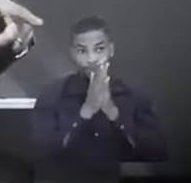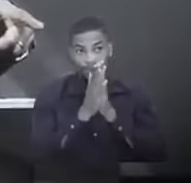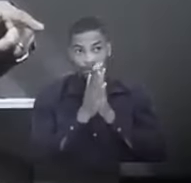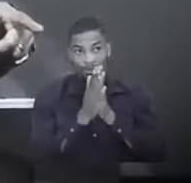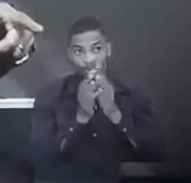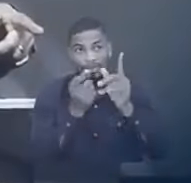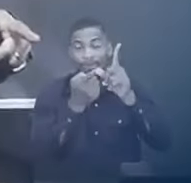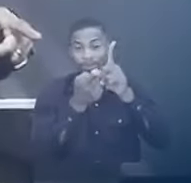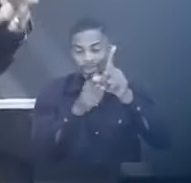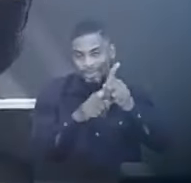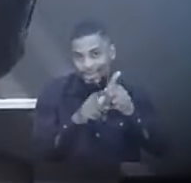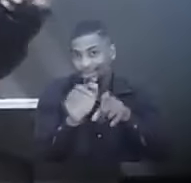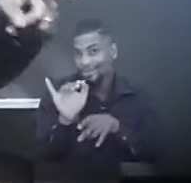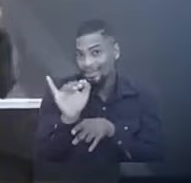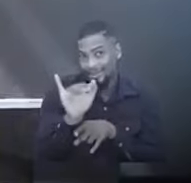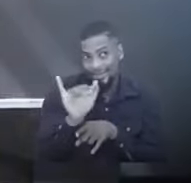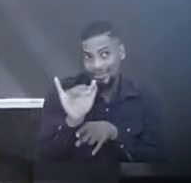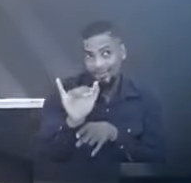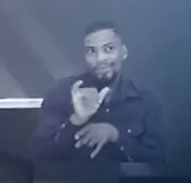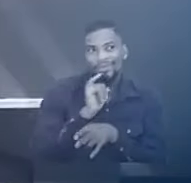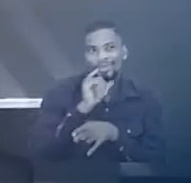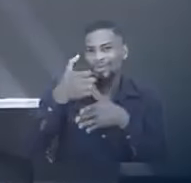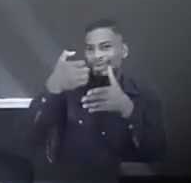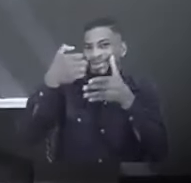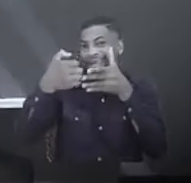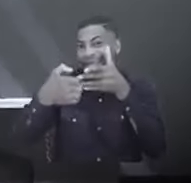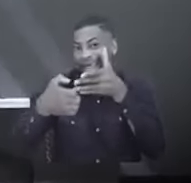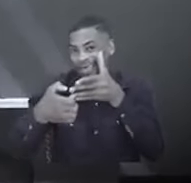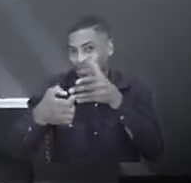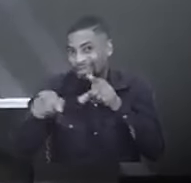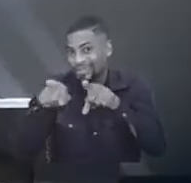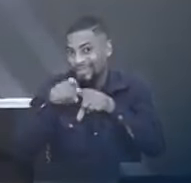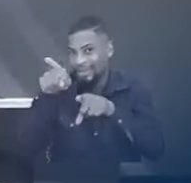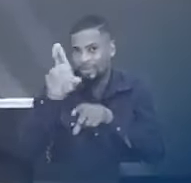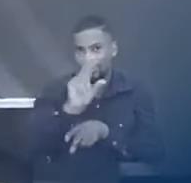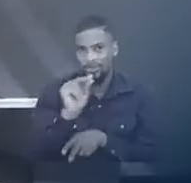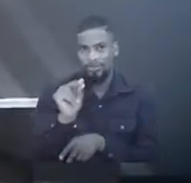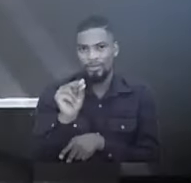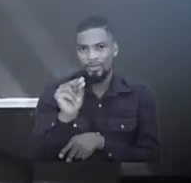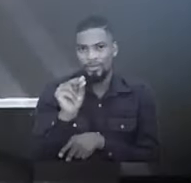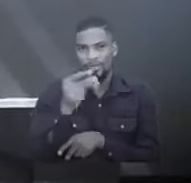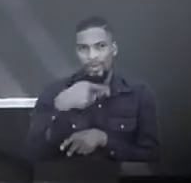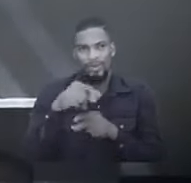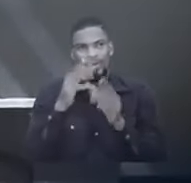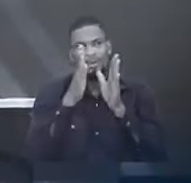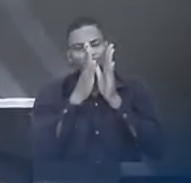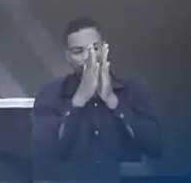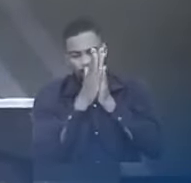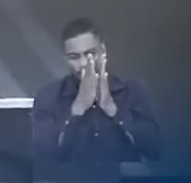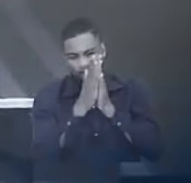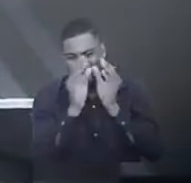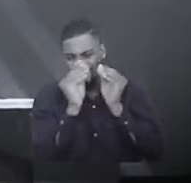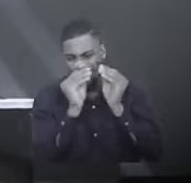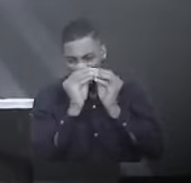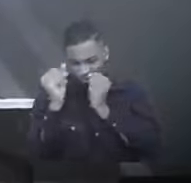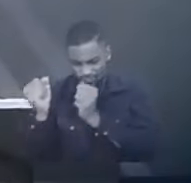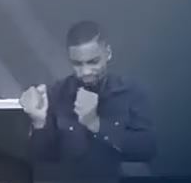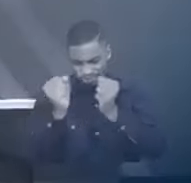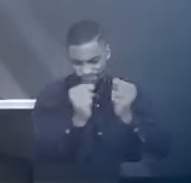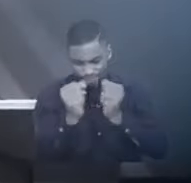like you start, but we don't end like you end. We'll be praying because we'll come in with a lot of strength.